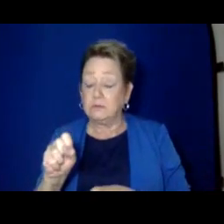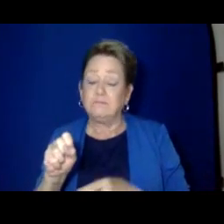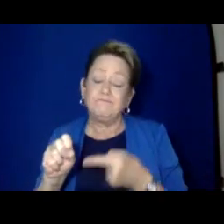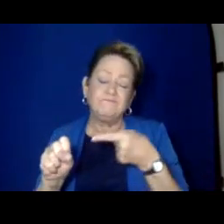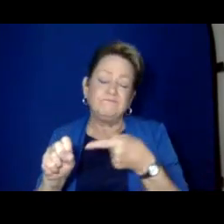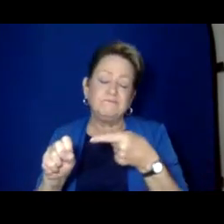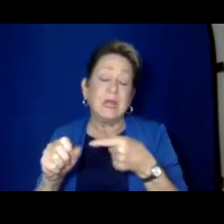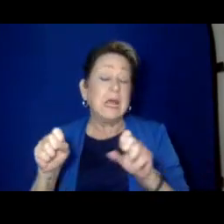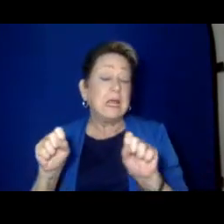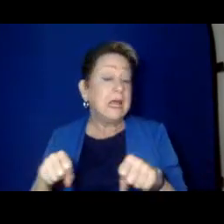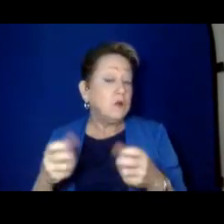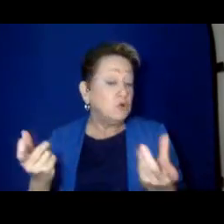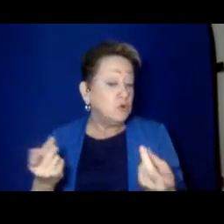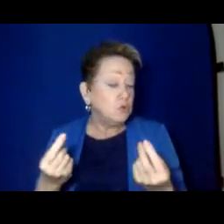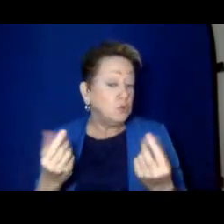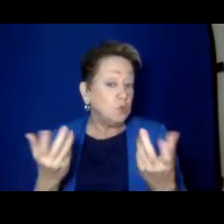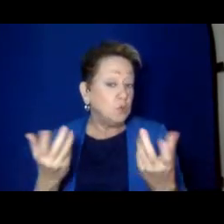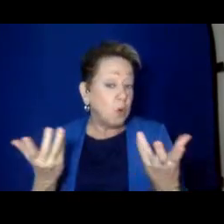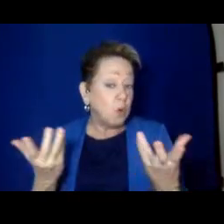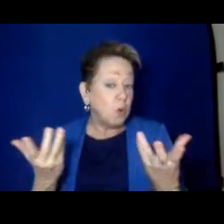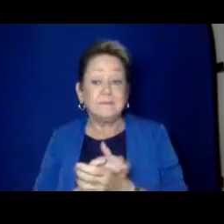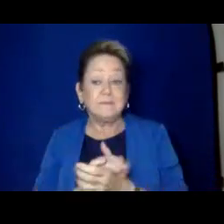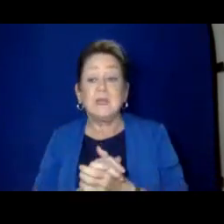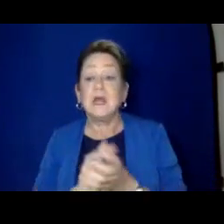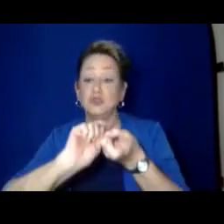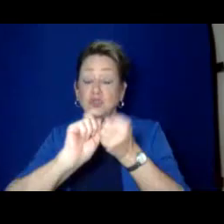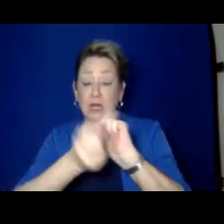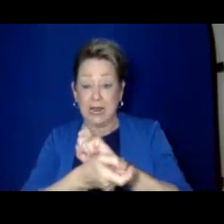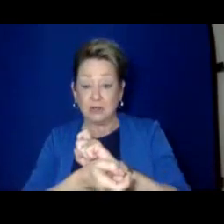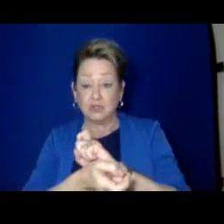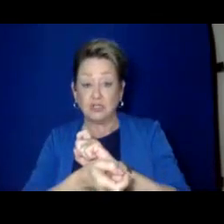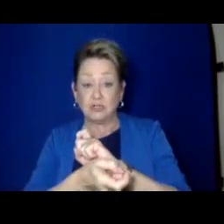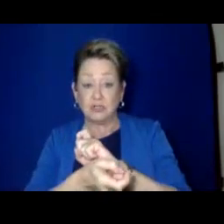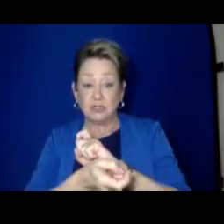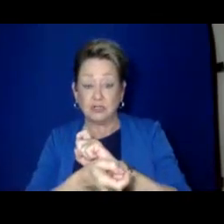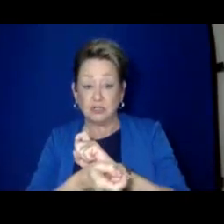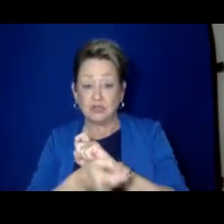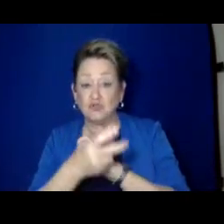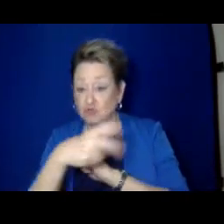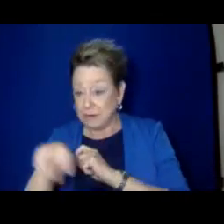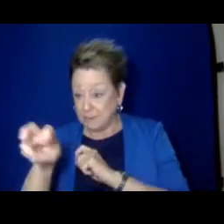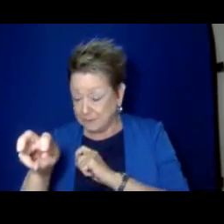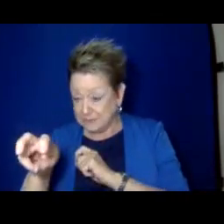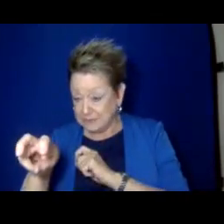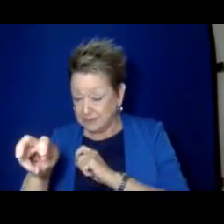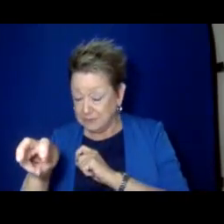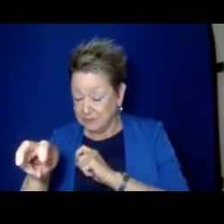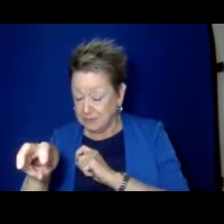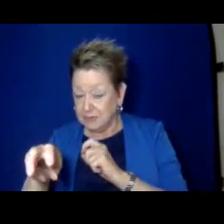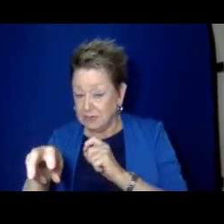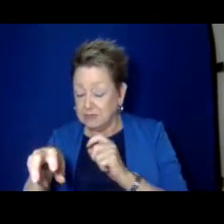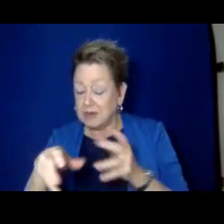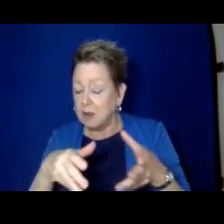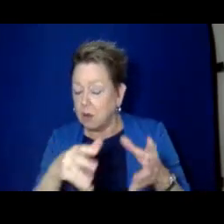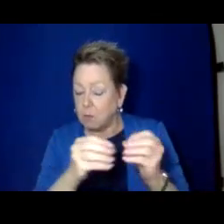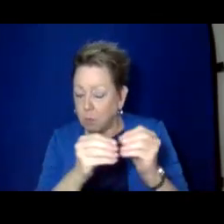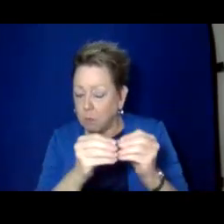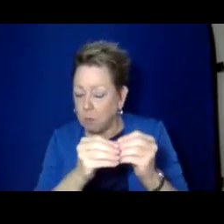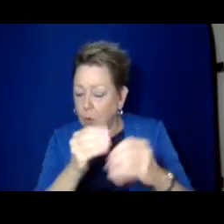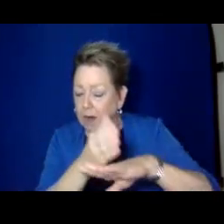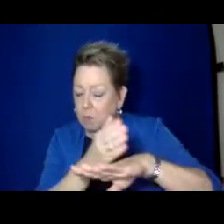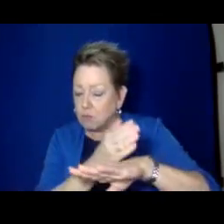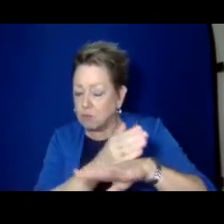the capability of shifting trips to allow for improved blocking of trips. And